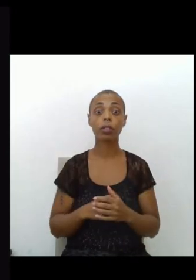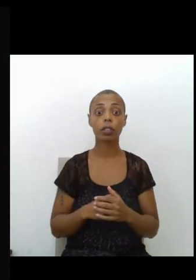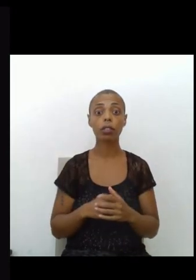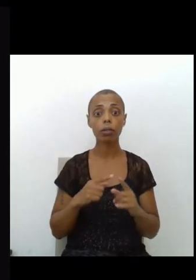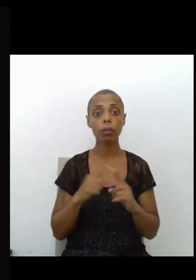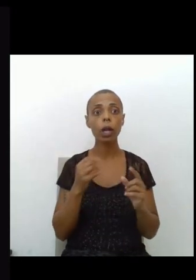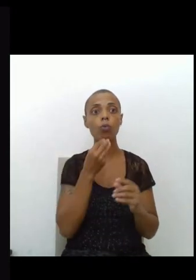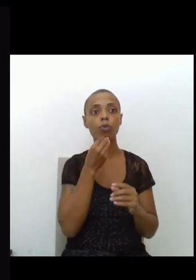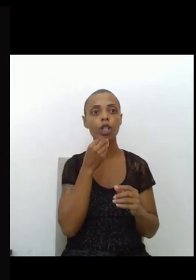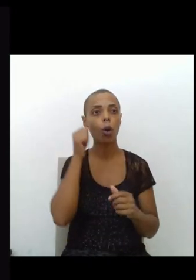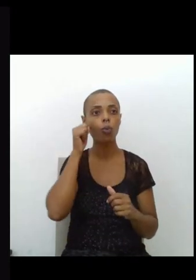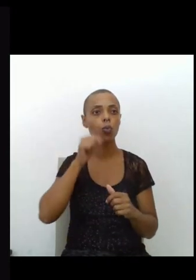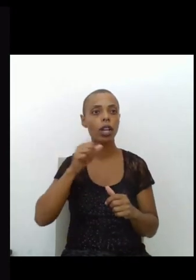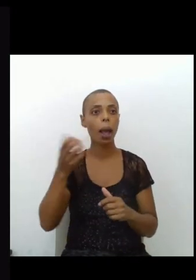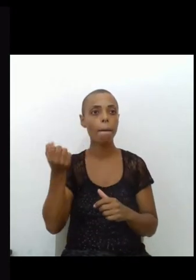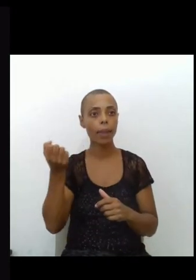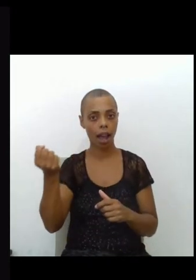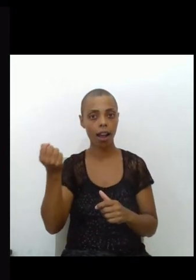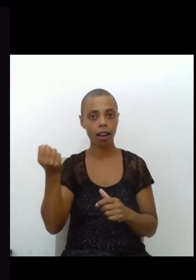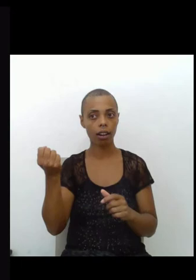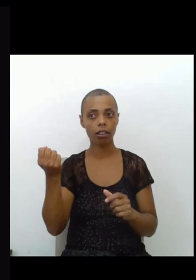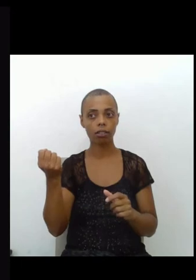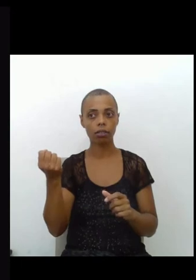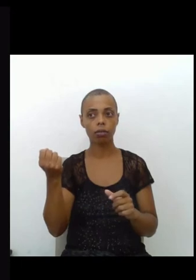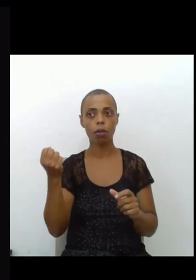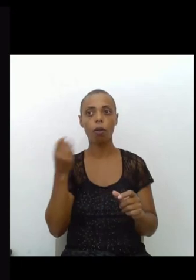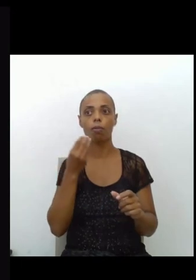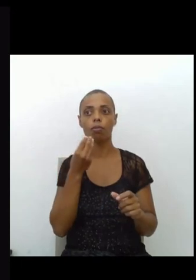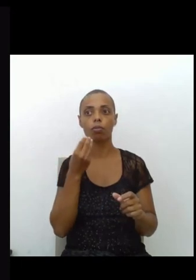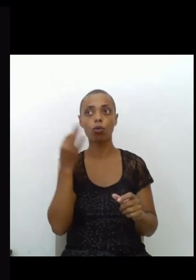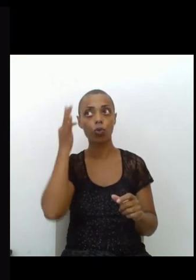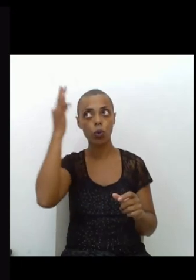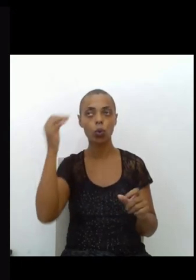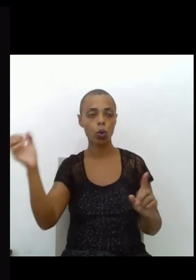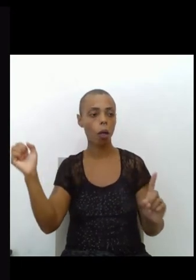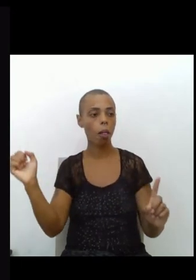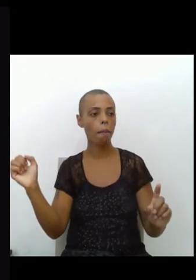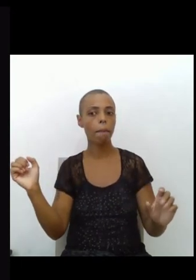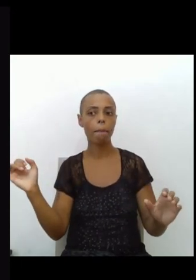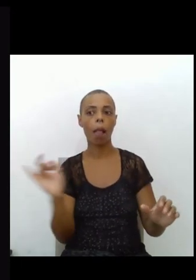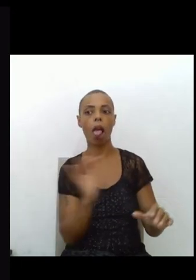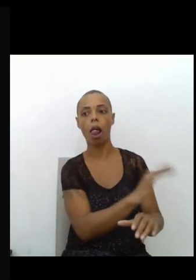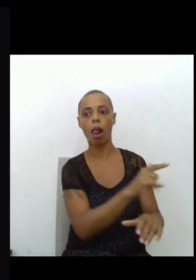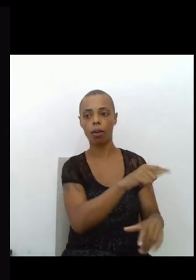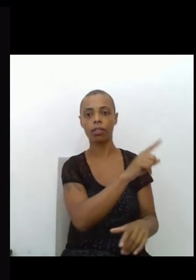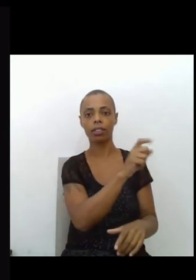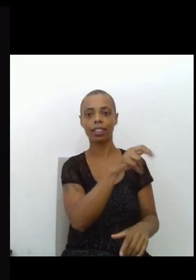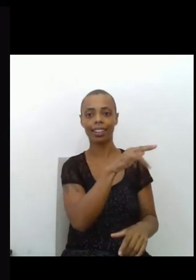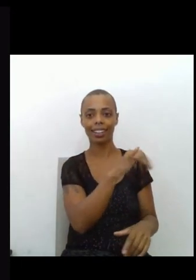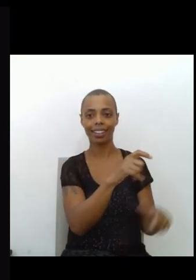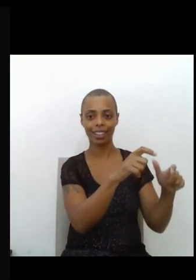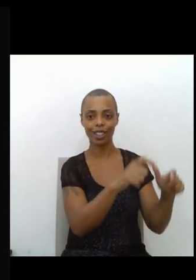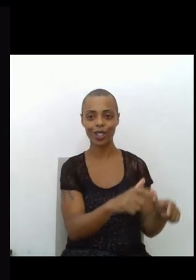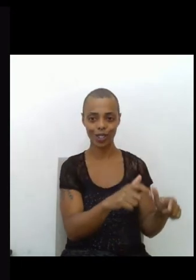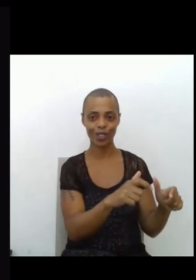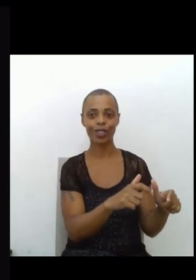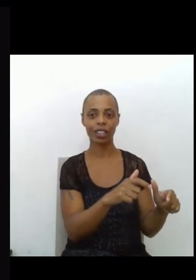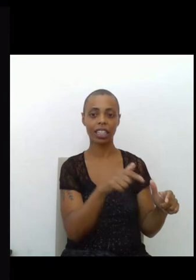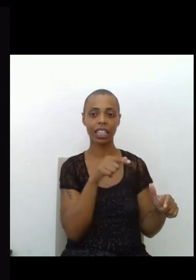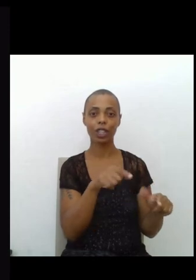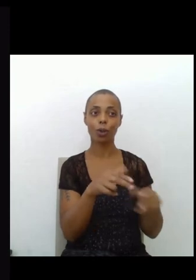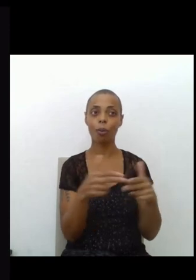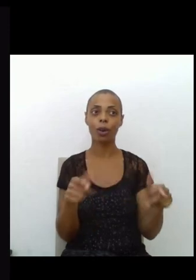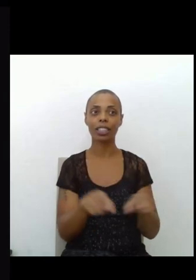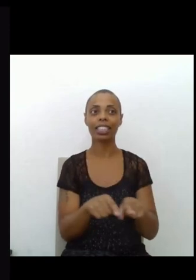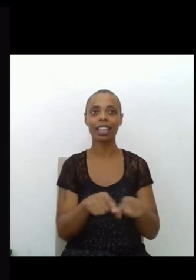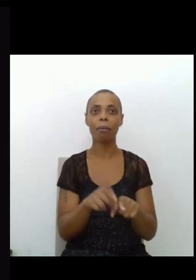disruption but actually in the artworks there weren't any and and that was an important thing so the disruption